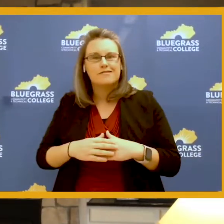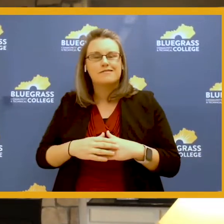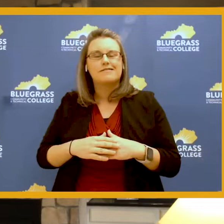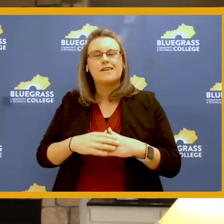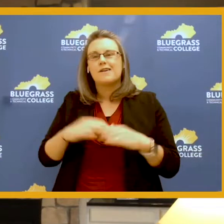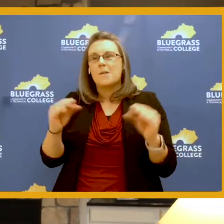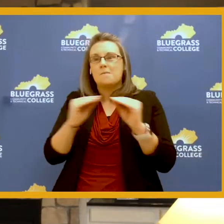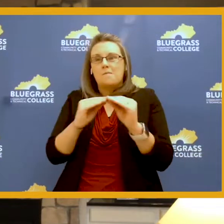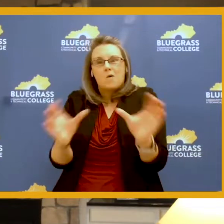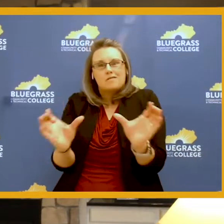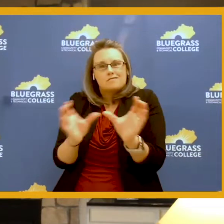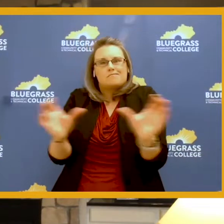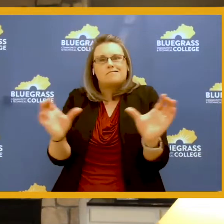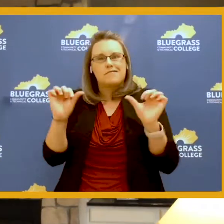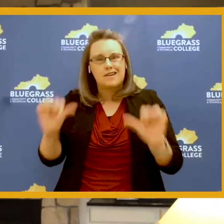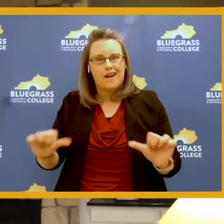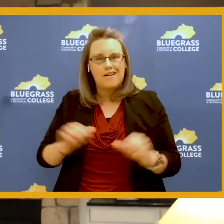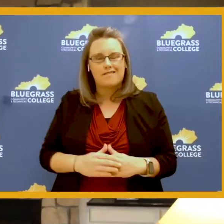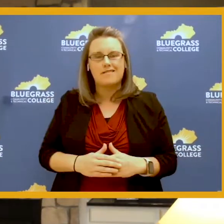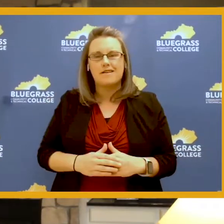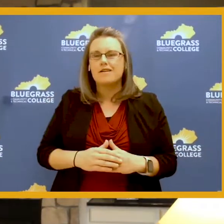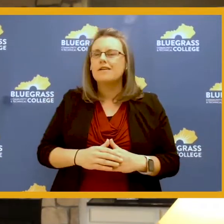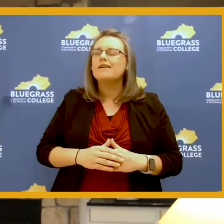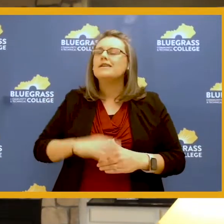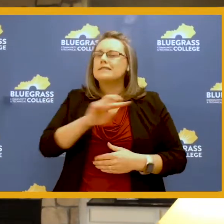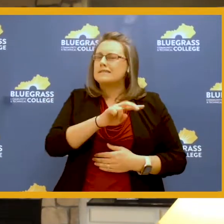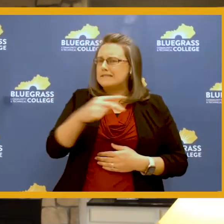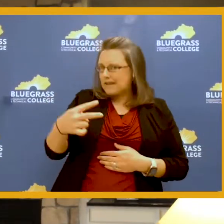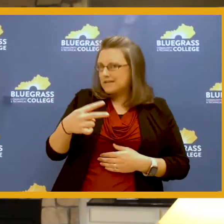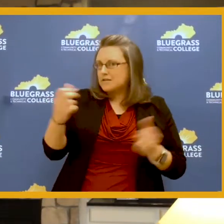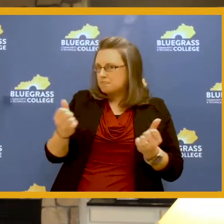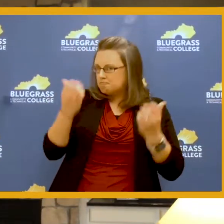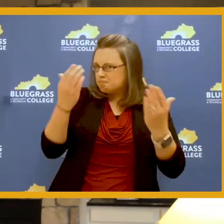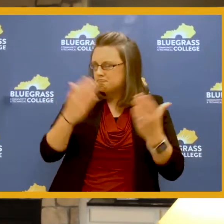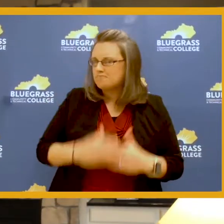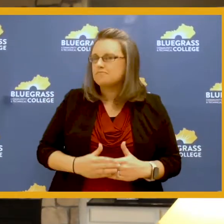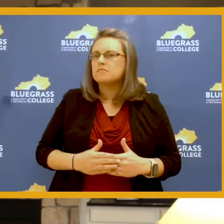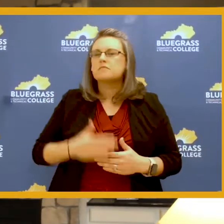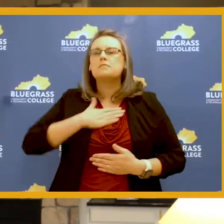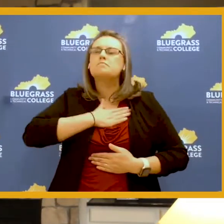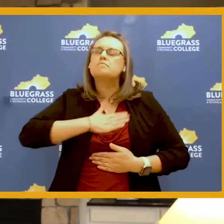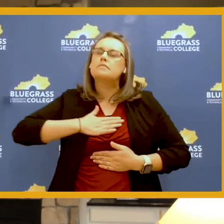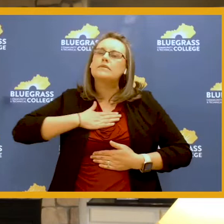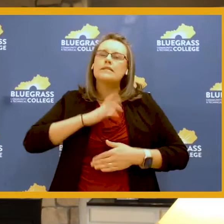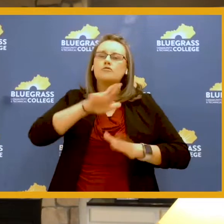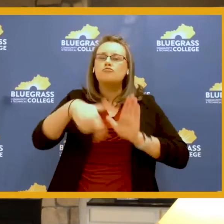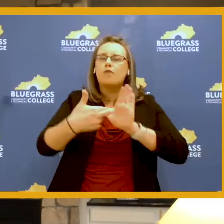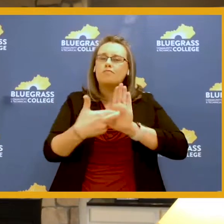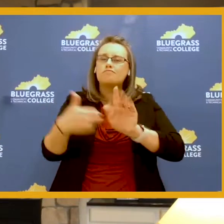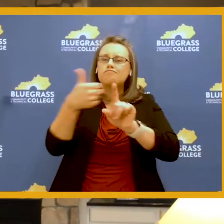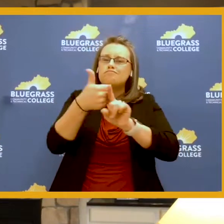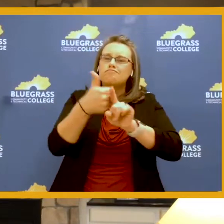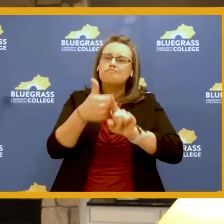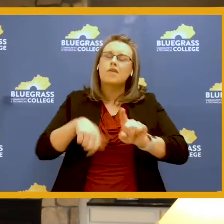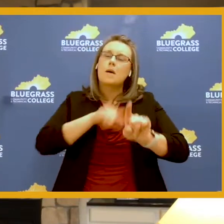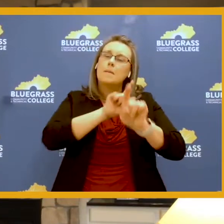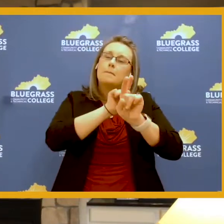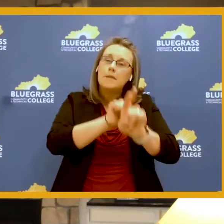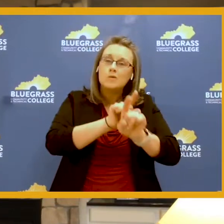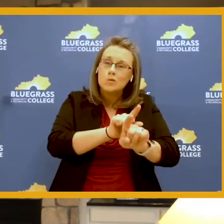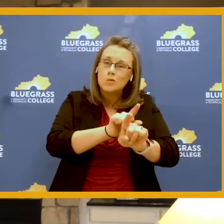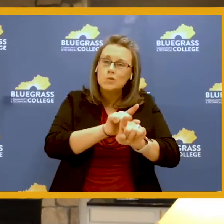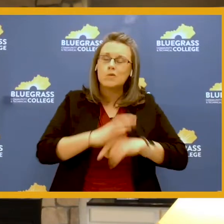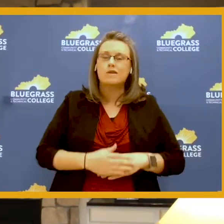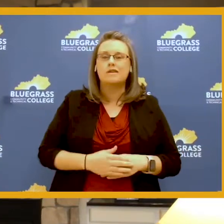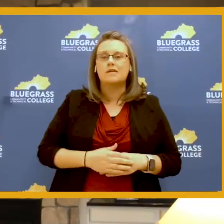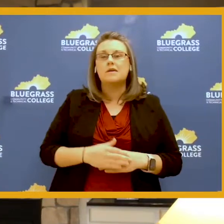work. Secondarily, please serve as a role model and a mentor for someone who may not think that college is